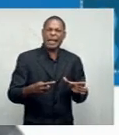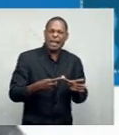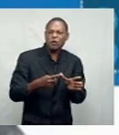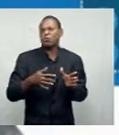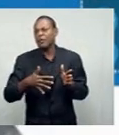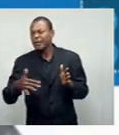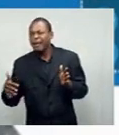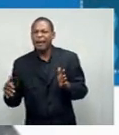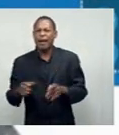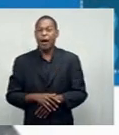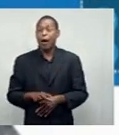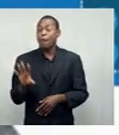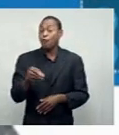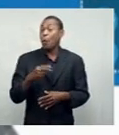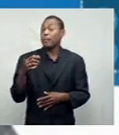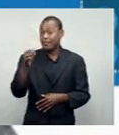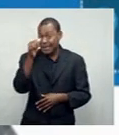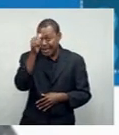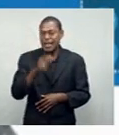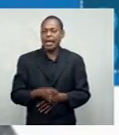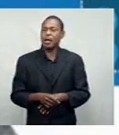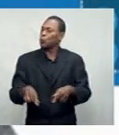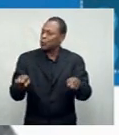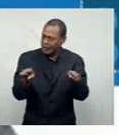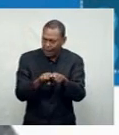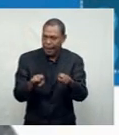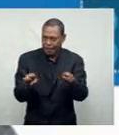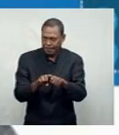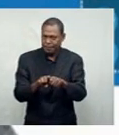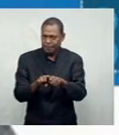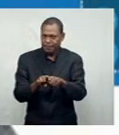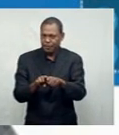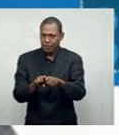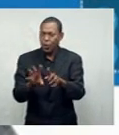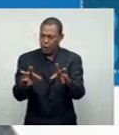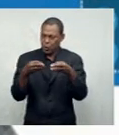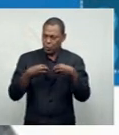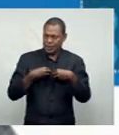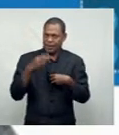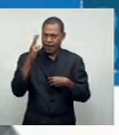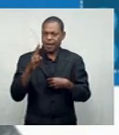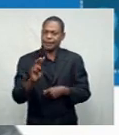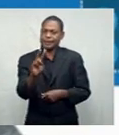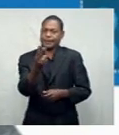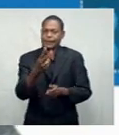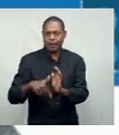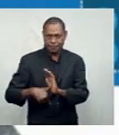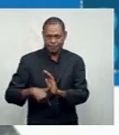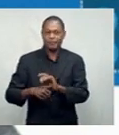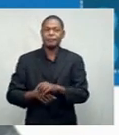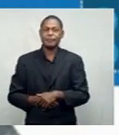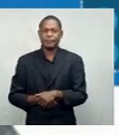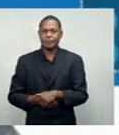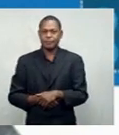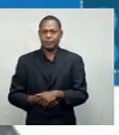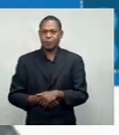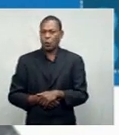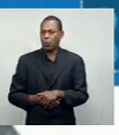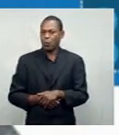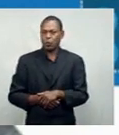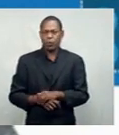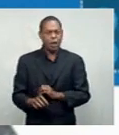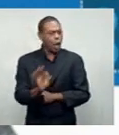your second dose will be Covishield from AstraZeneca, like Covishield, the AstraZeneca from India. We aren't even